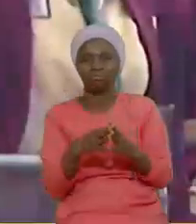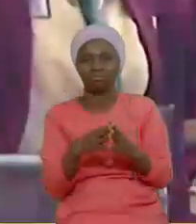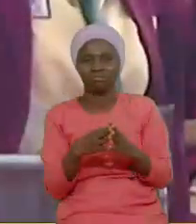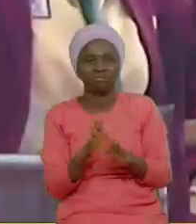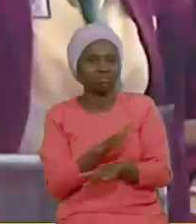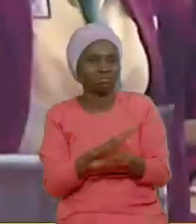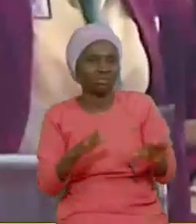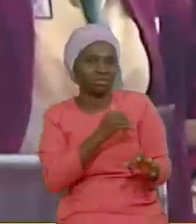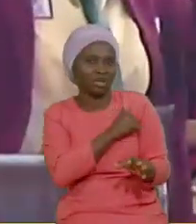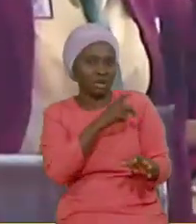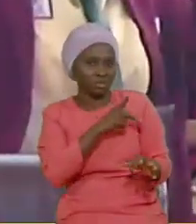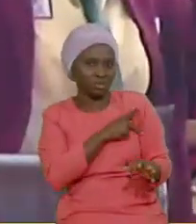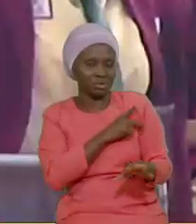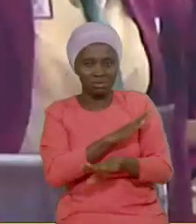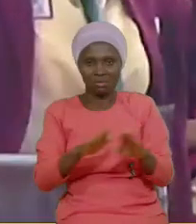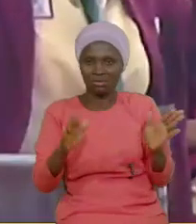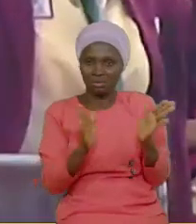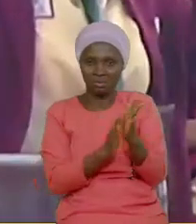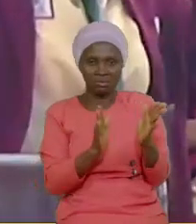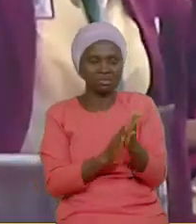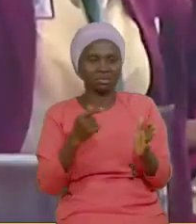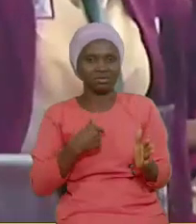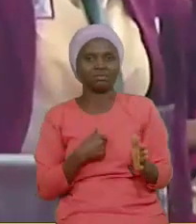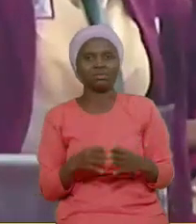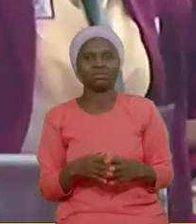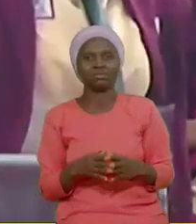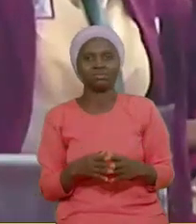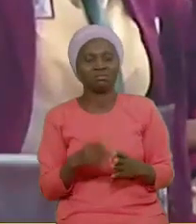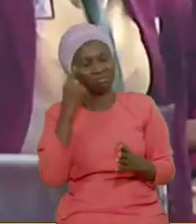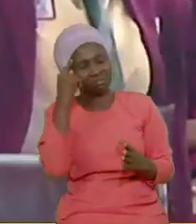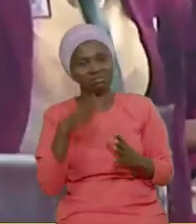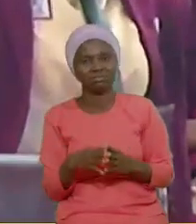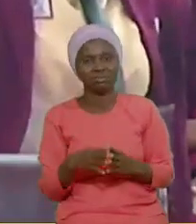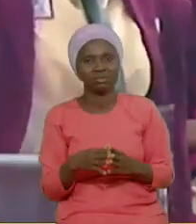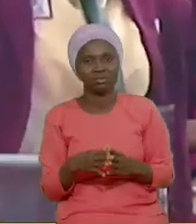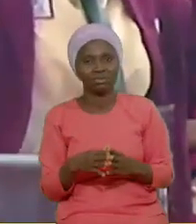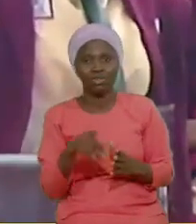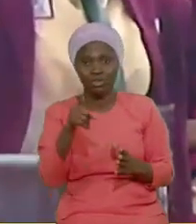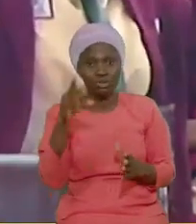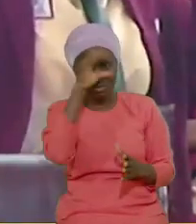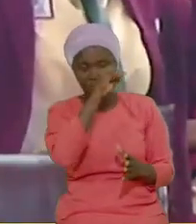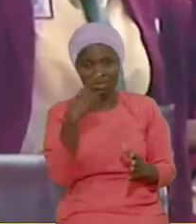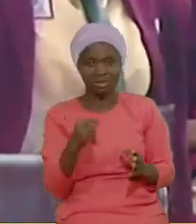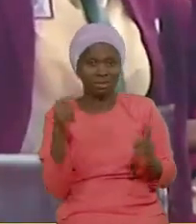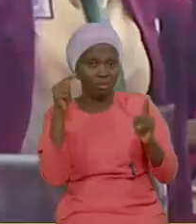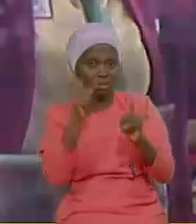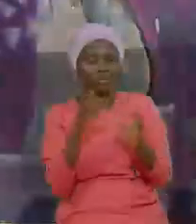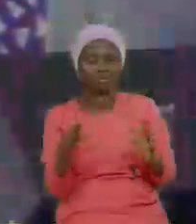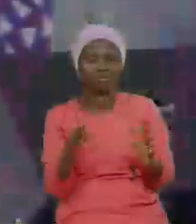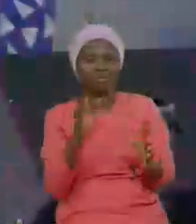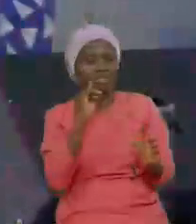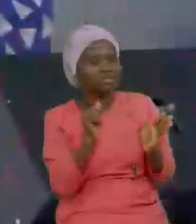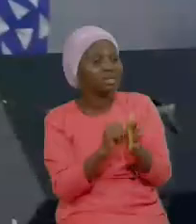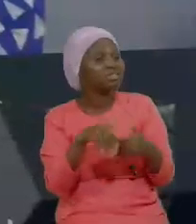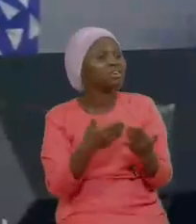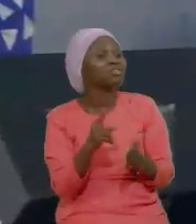me, you miss the point. Is that all? Is